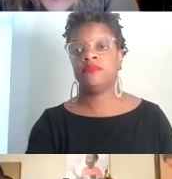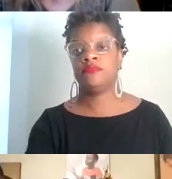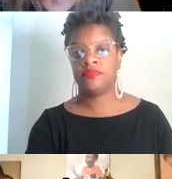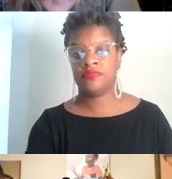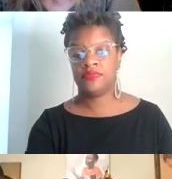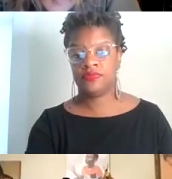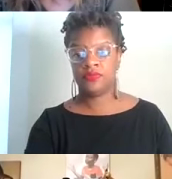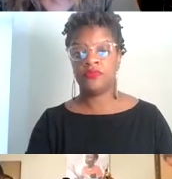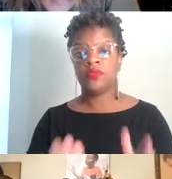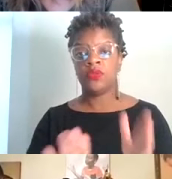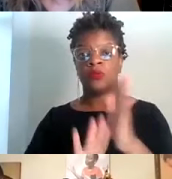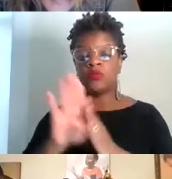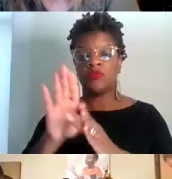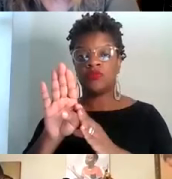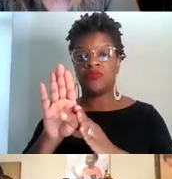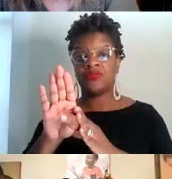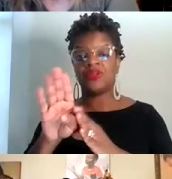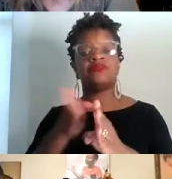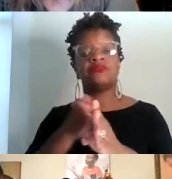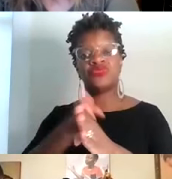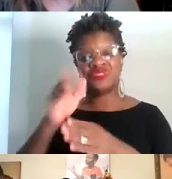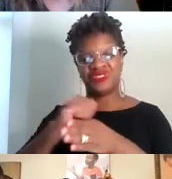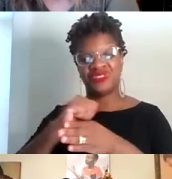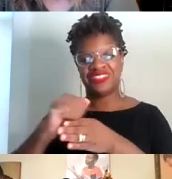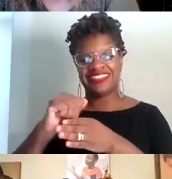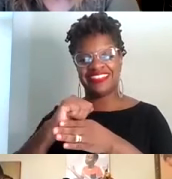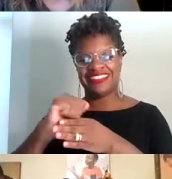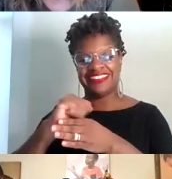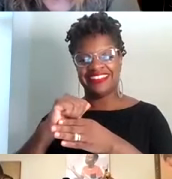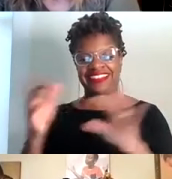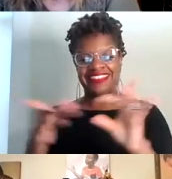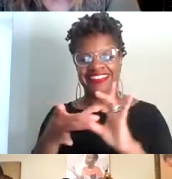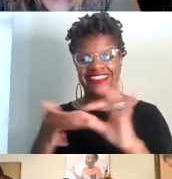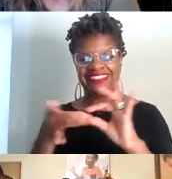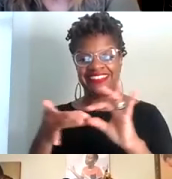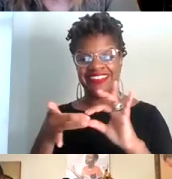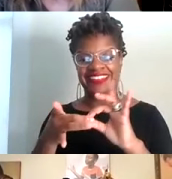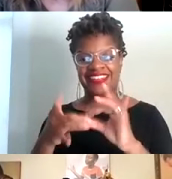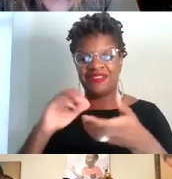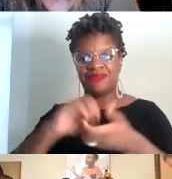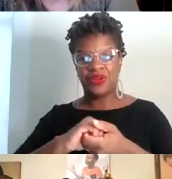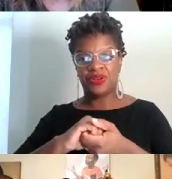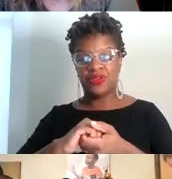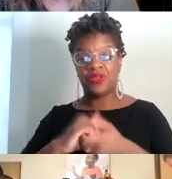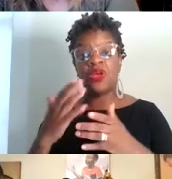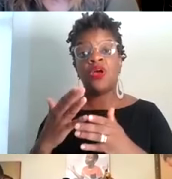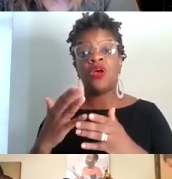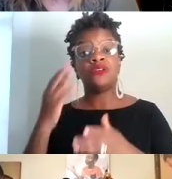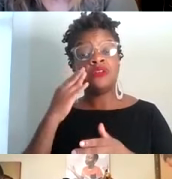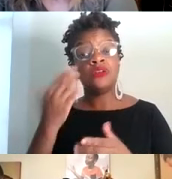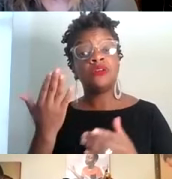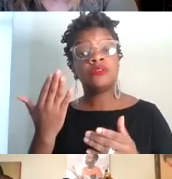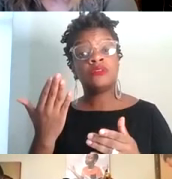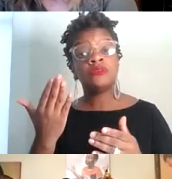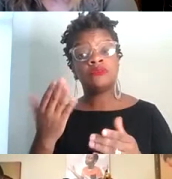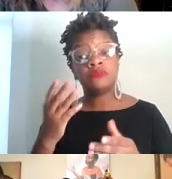Professional development went hand in hand with partnerships, so I won't explain that one, but folks are ready to partner on this. They are ready to